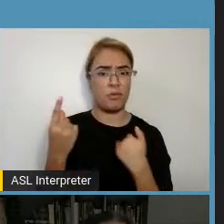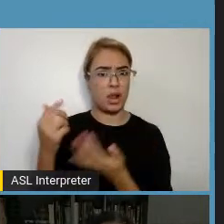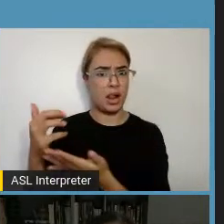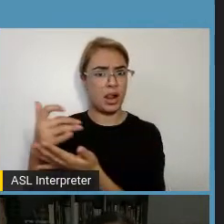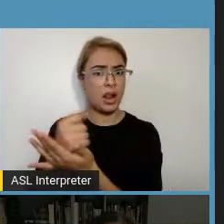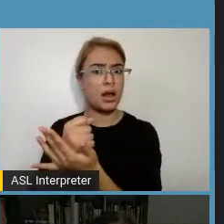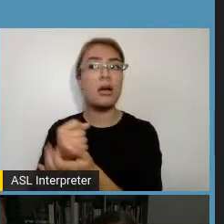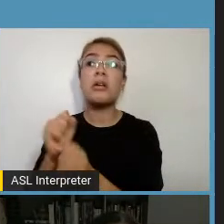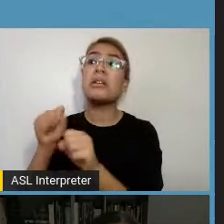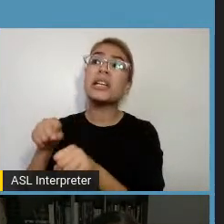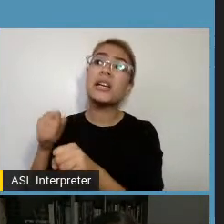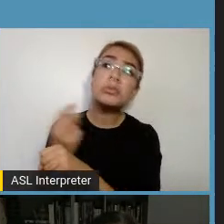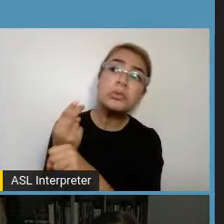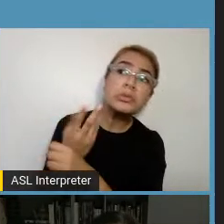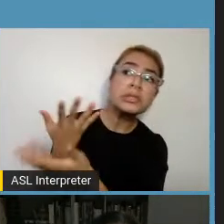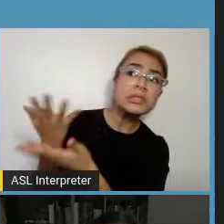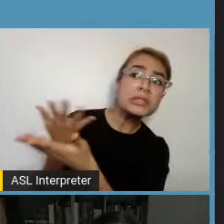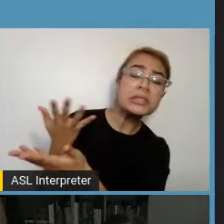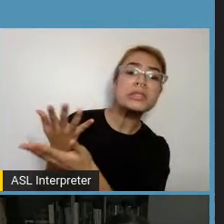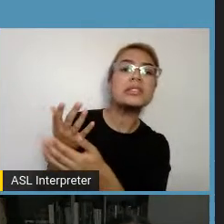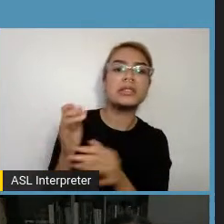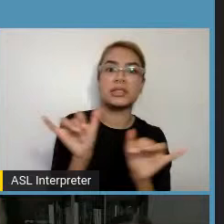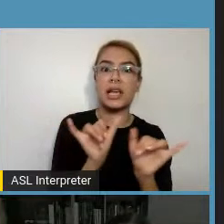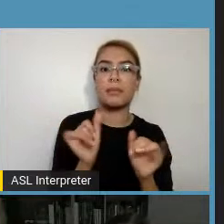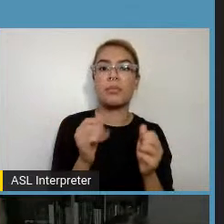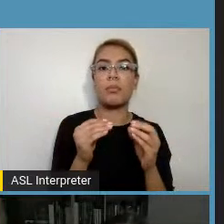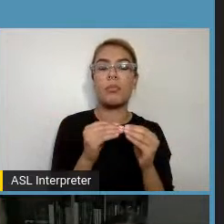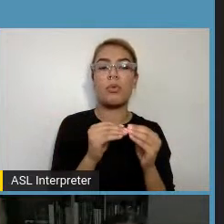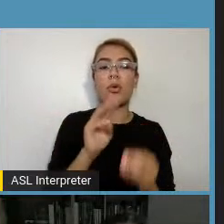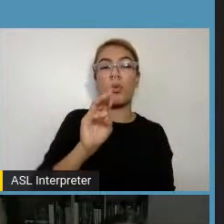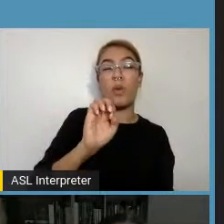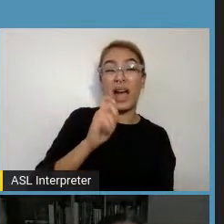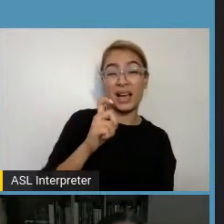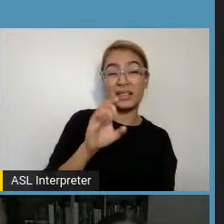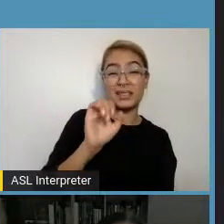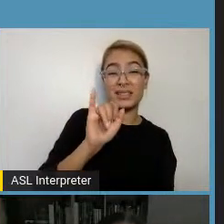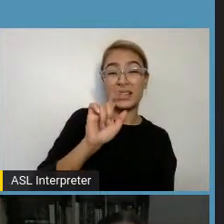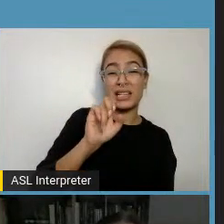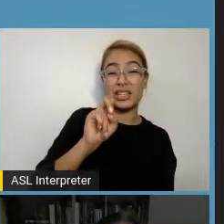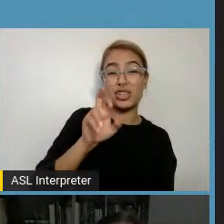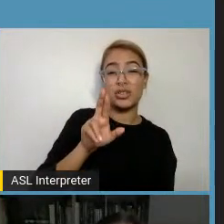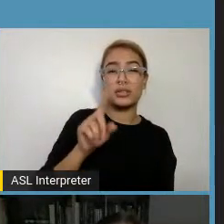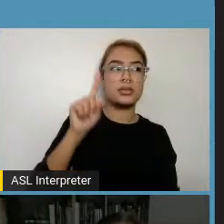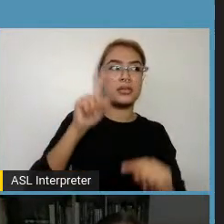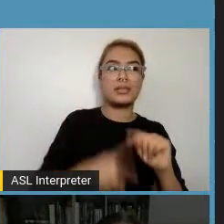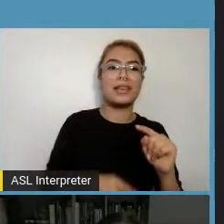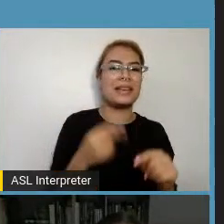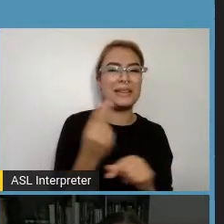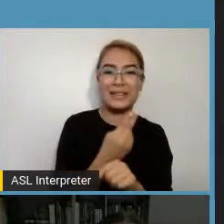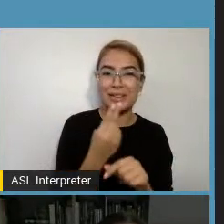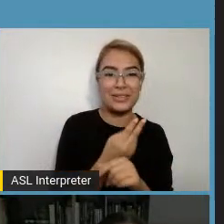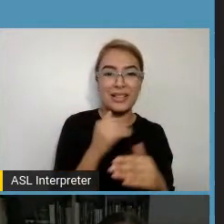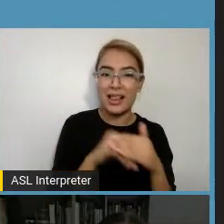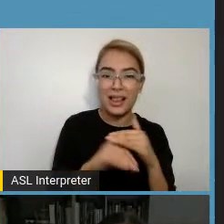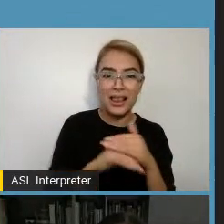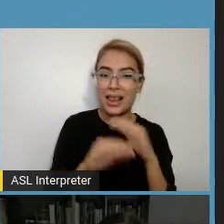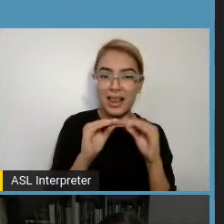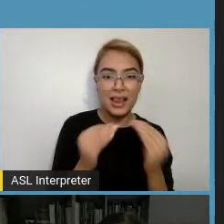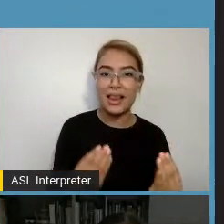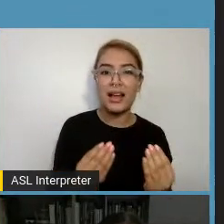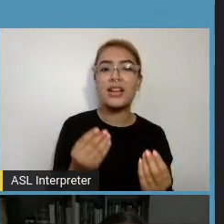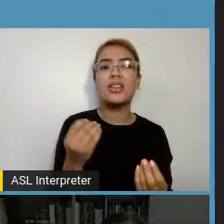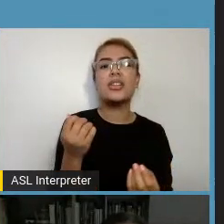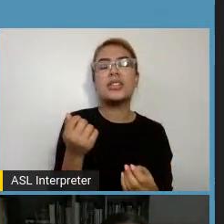record the sound coming off. The same thing with, more of these wax cylinders. And so the first couple of years